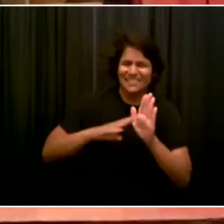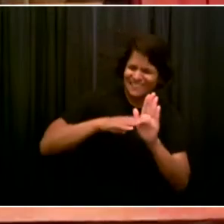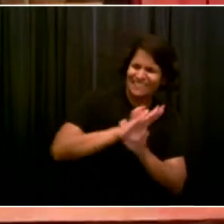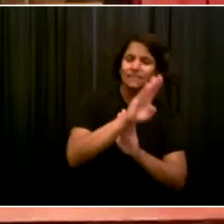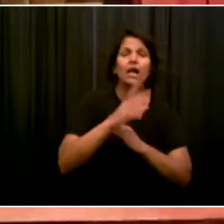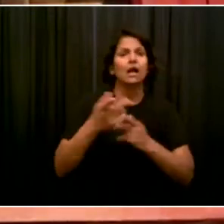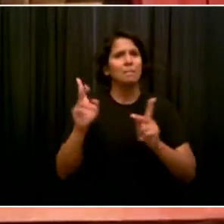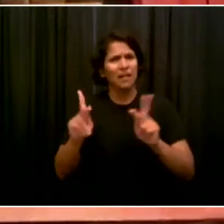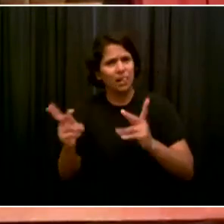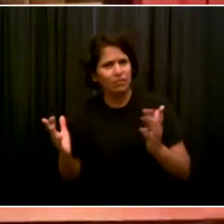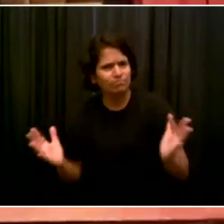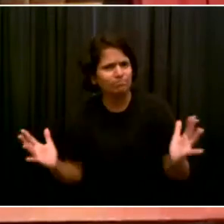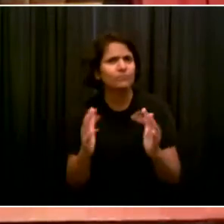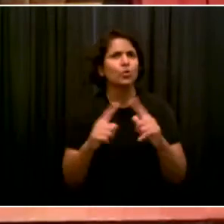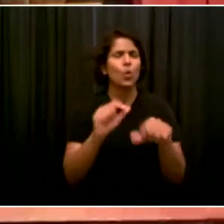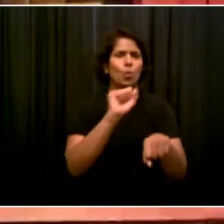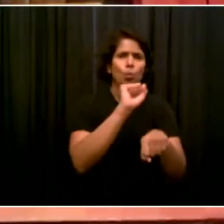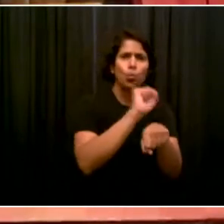past